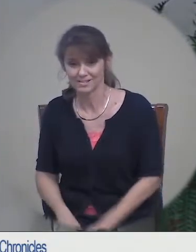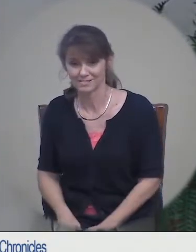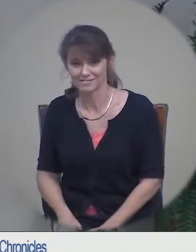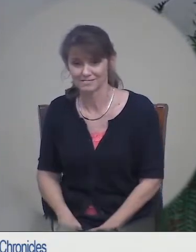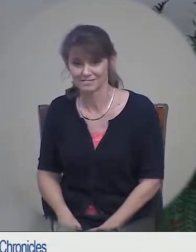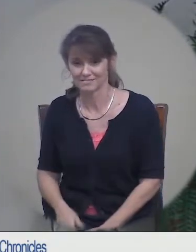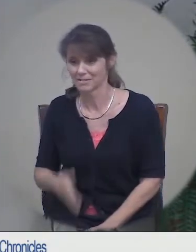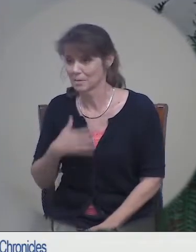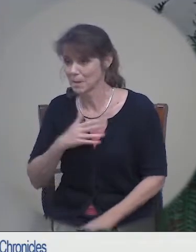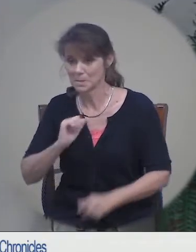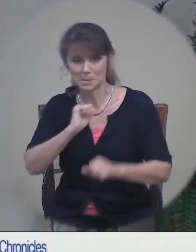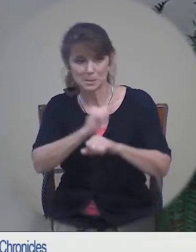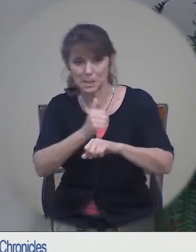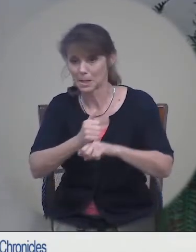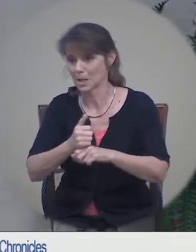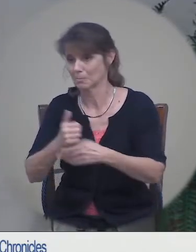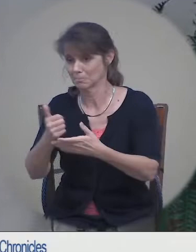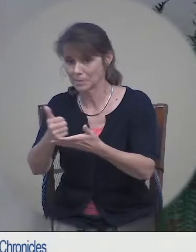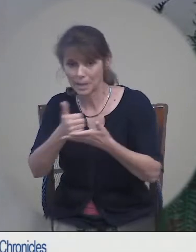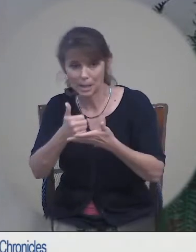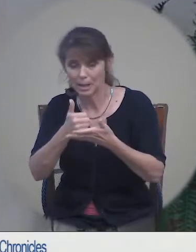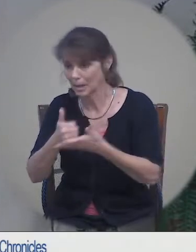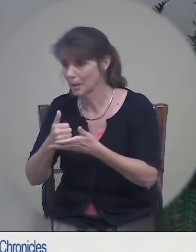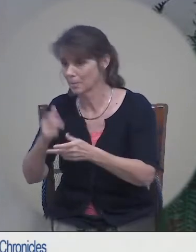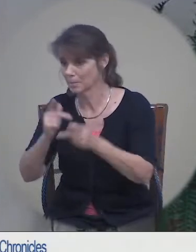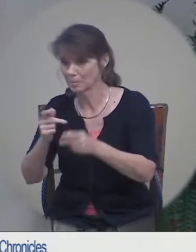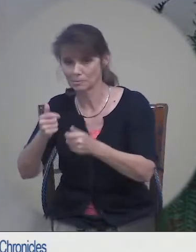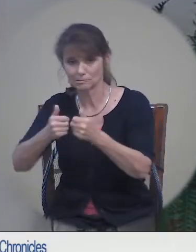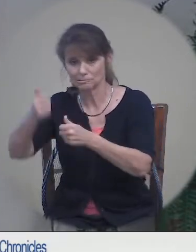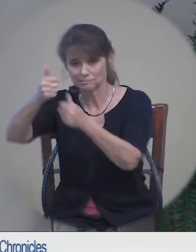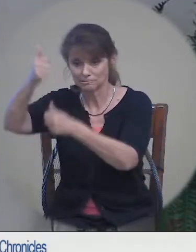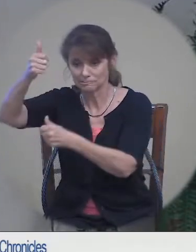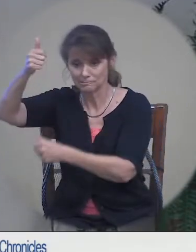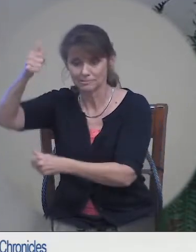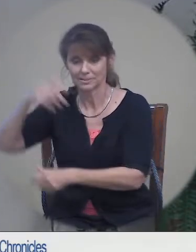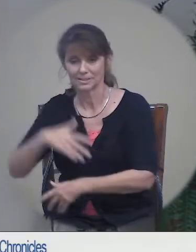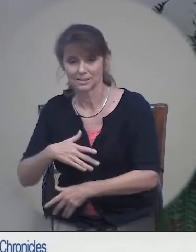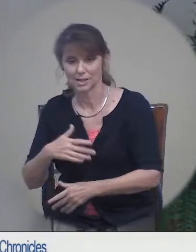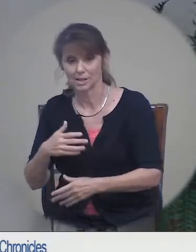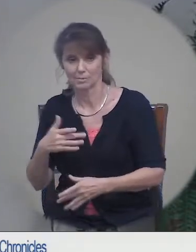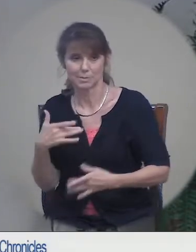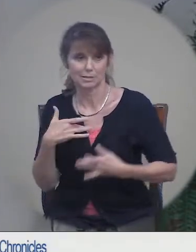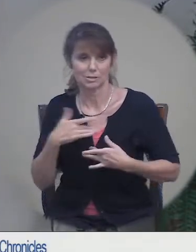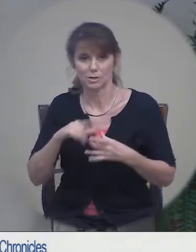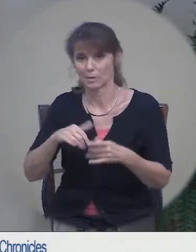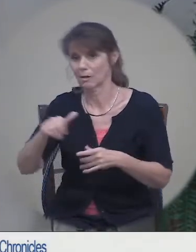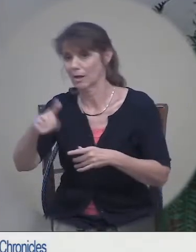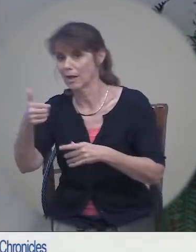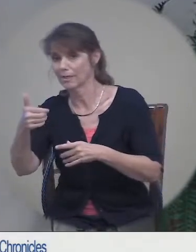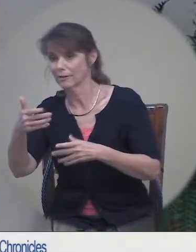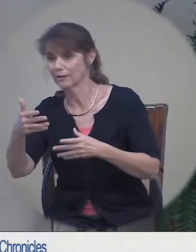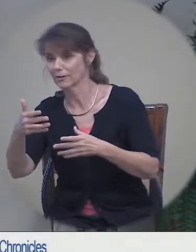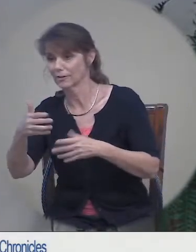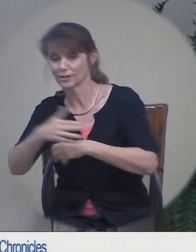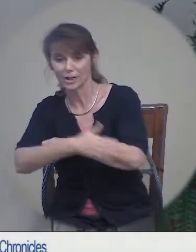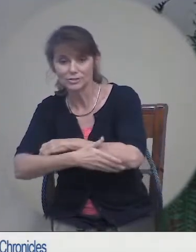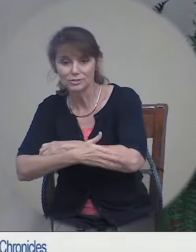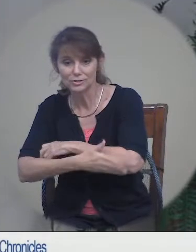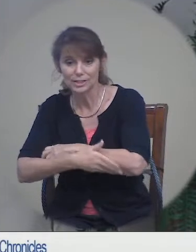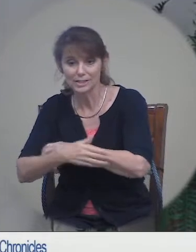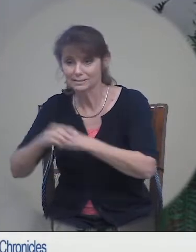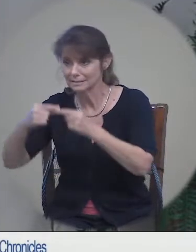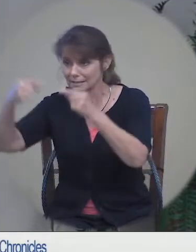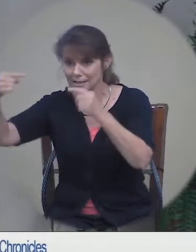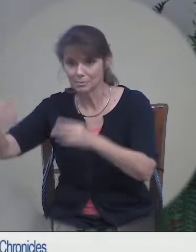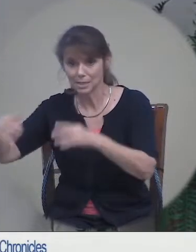advisors scheduled. What would I do? I would be worried about Assyria. Are they going to swoop down and come down further? All of